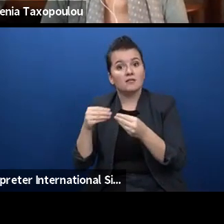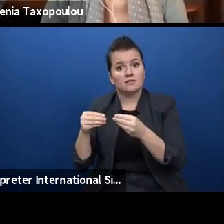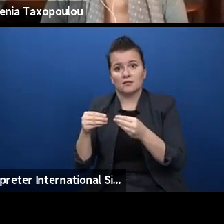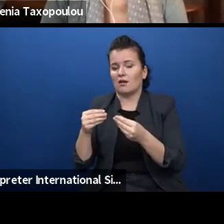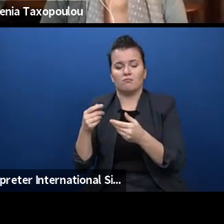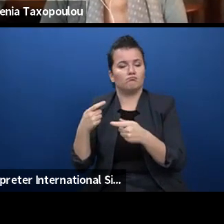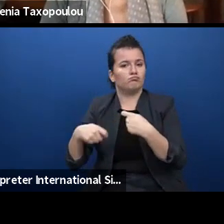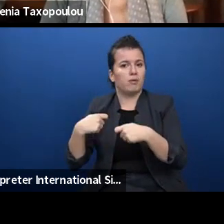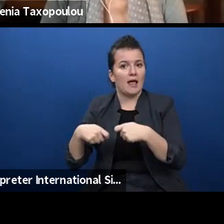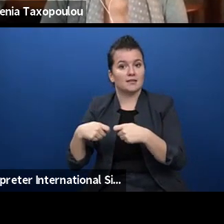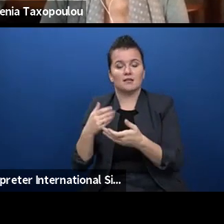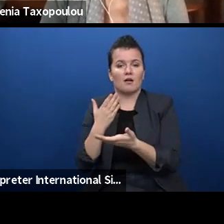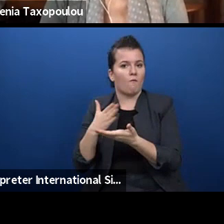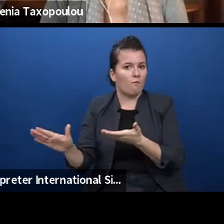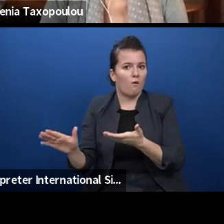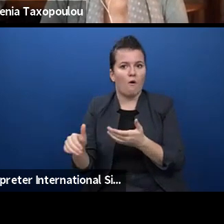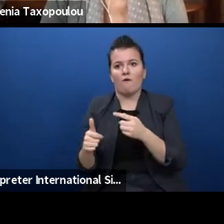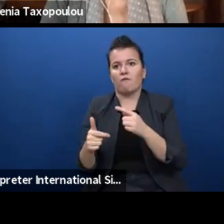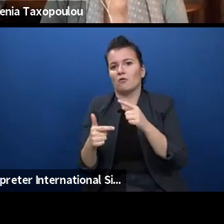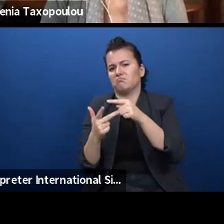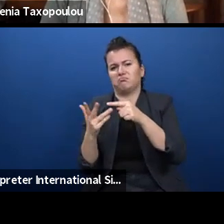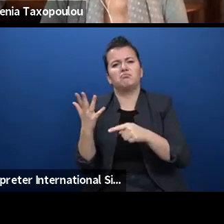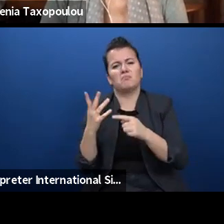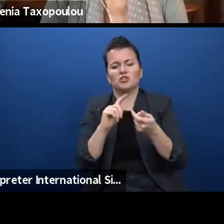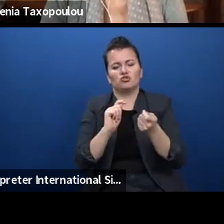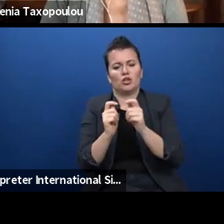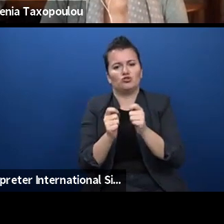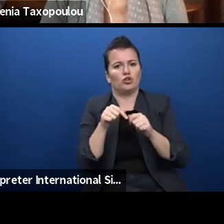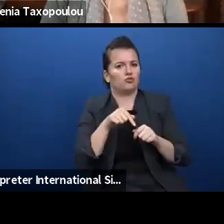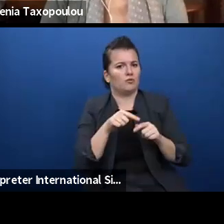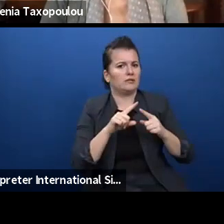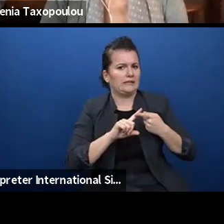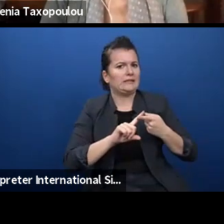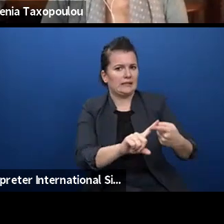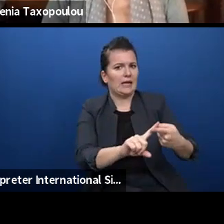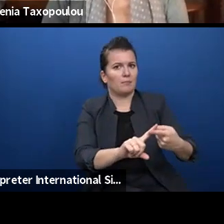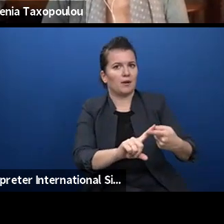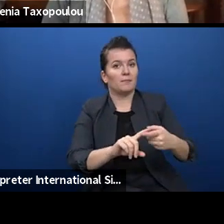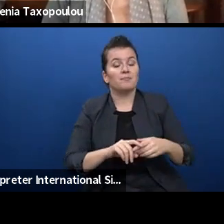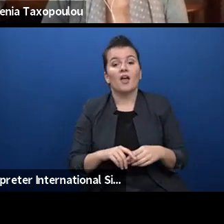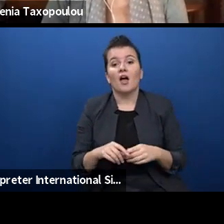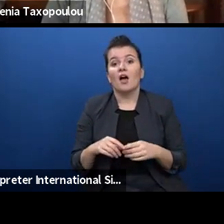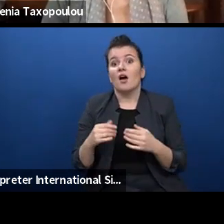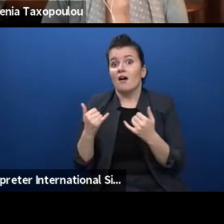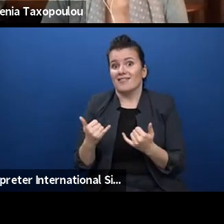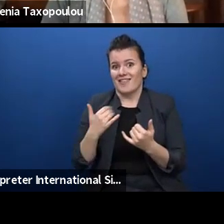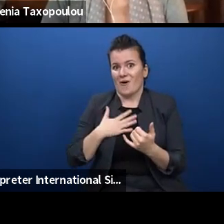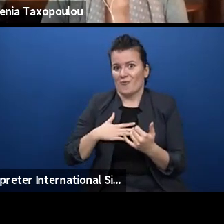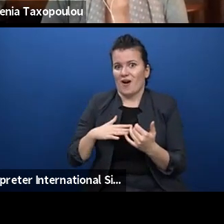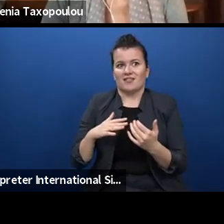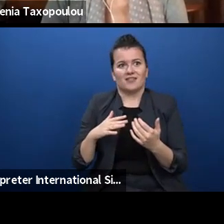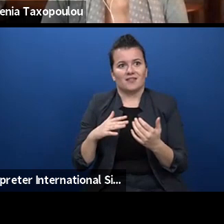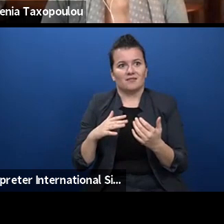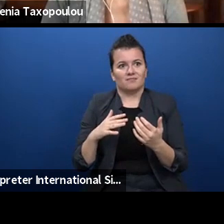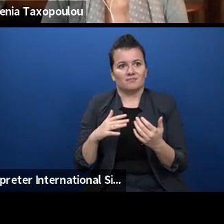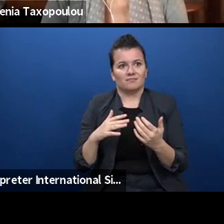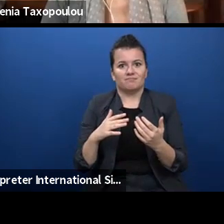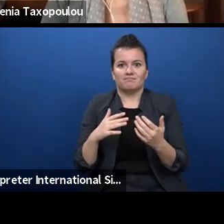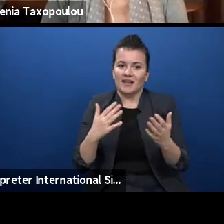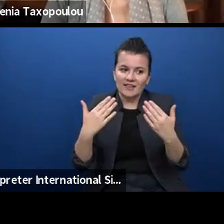But one thing I would like to step one step further is to invite good chefs and